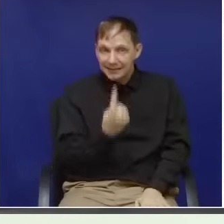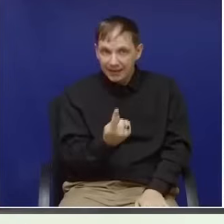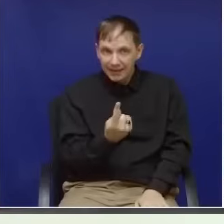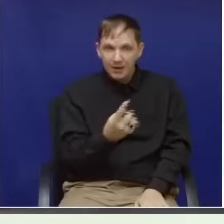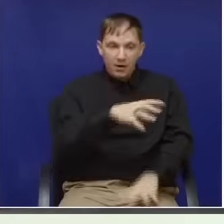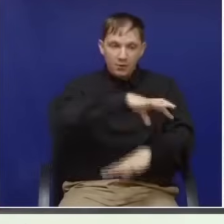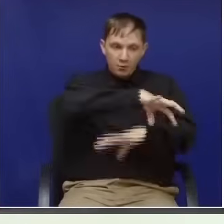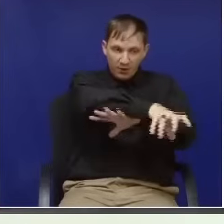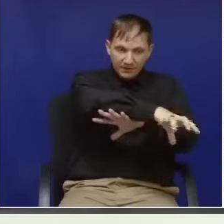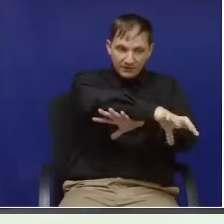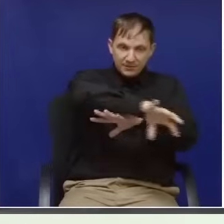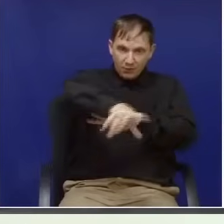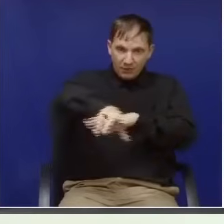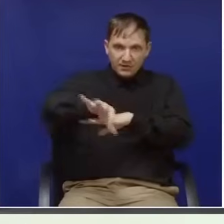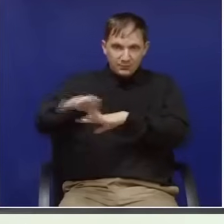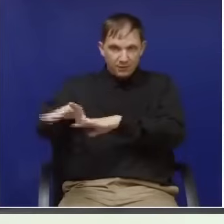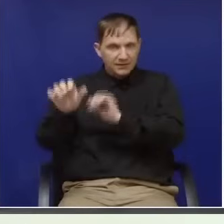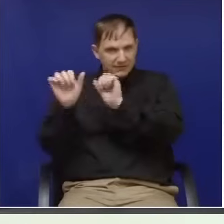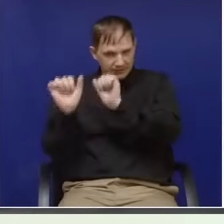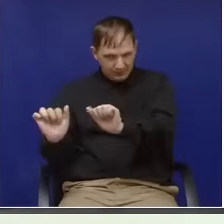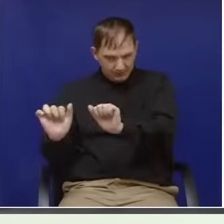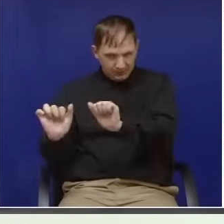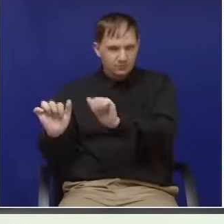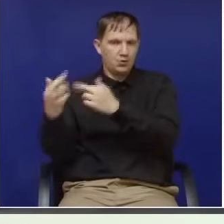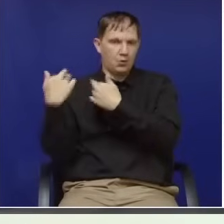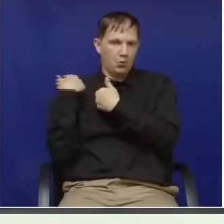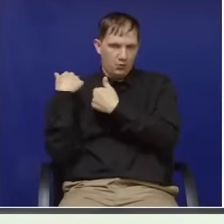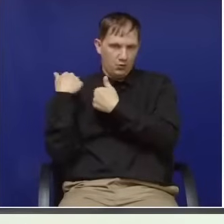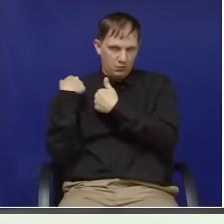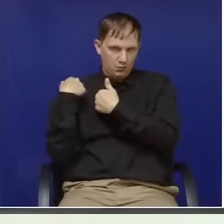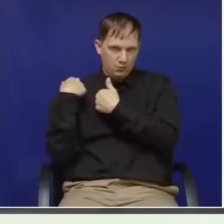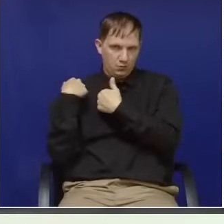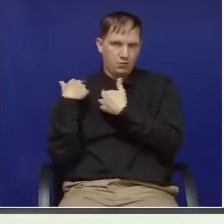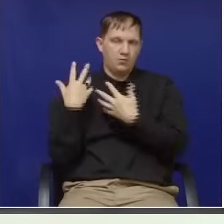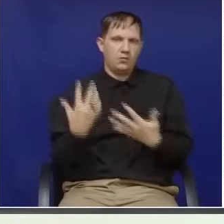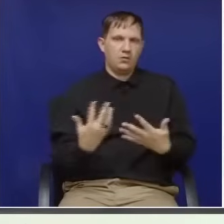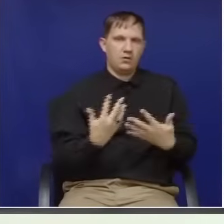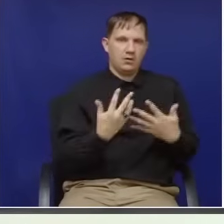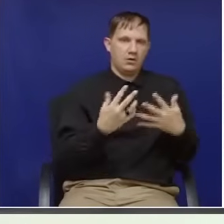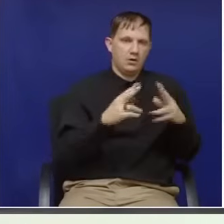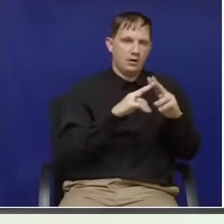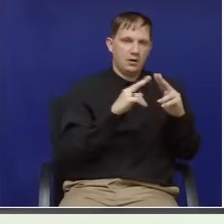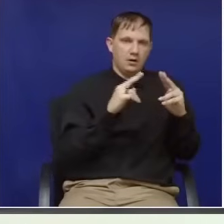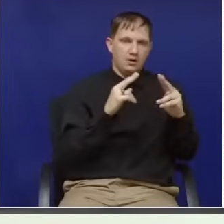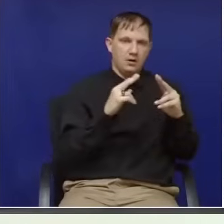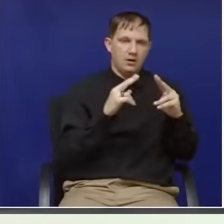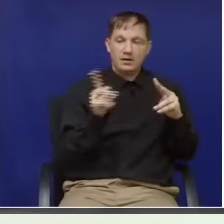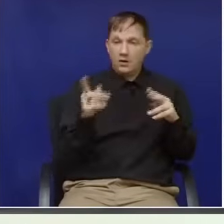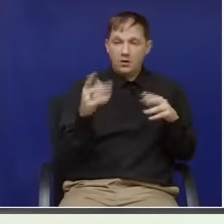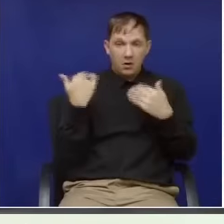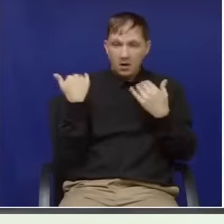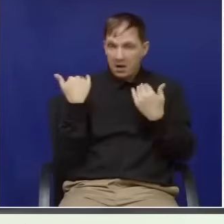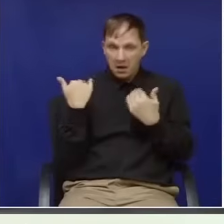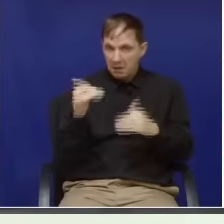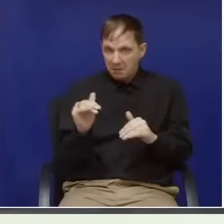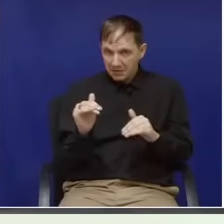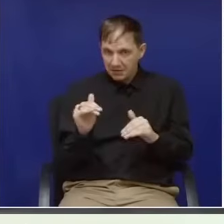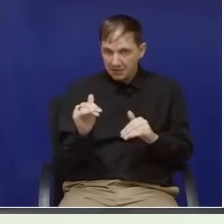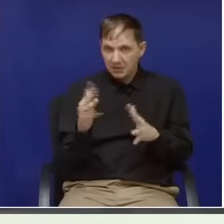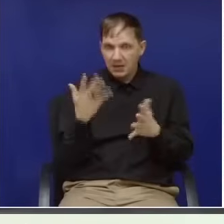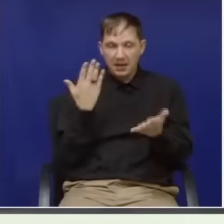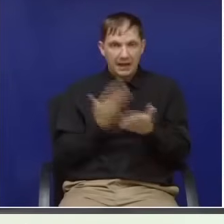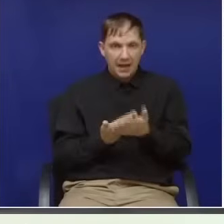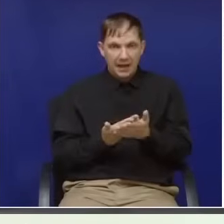provinces have a role to play in policing. And there is nothing that is inhibiting provinces from doing